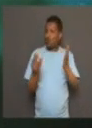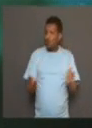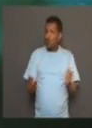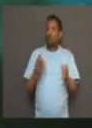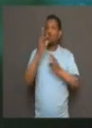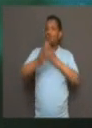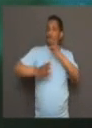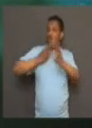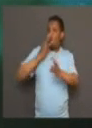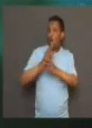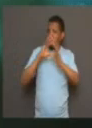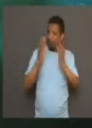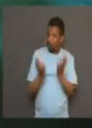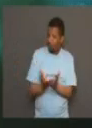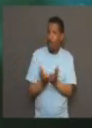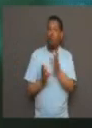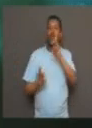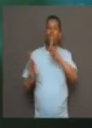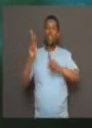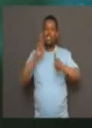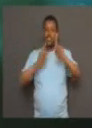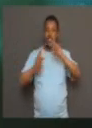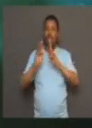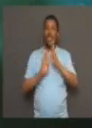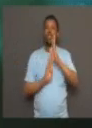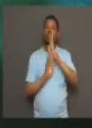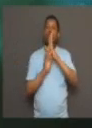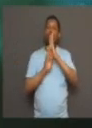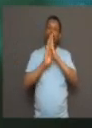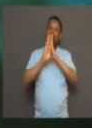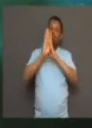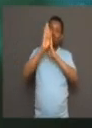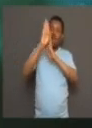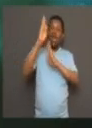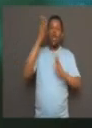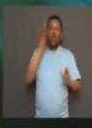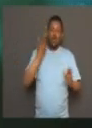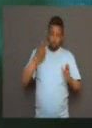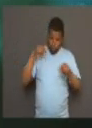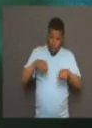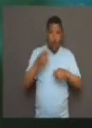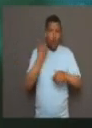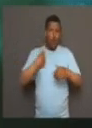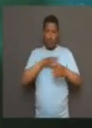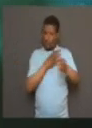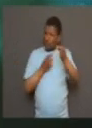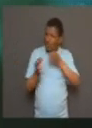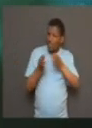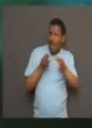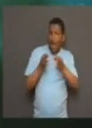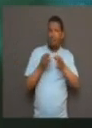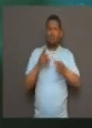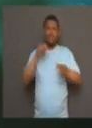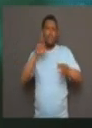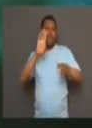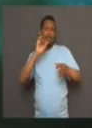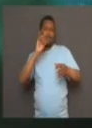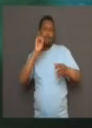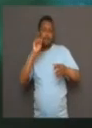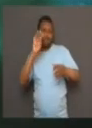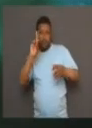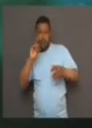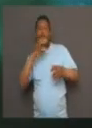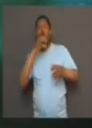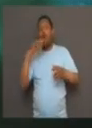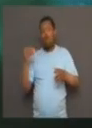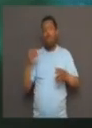world population growth. Today, we will describe the trends of population